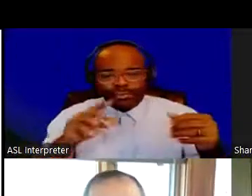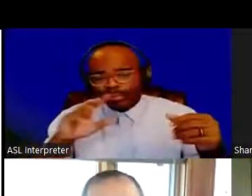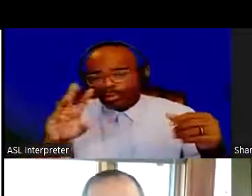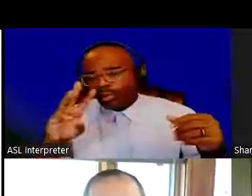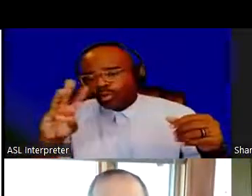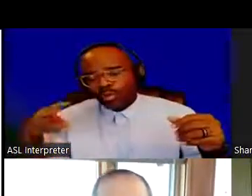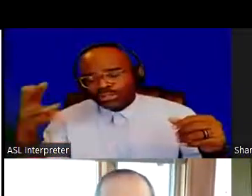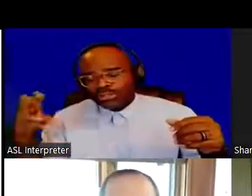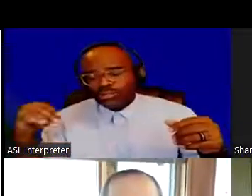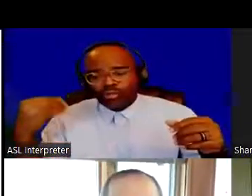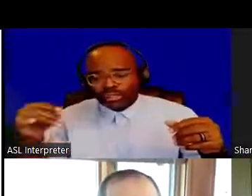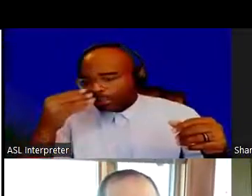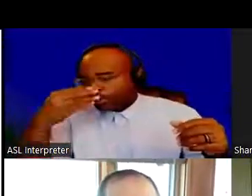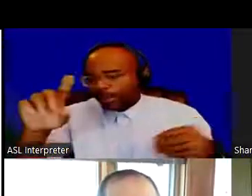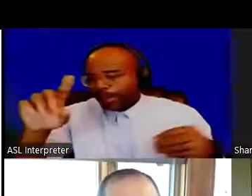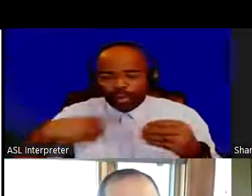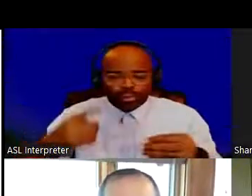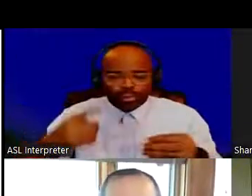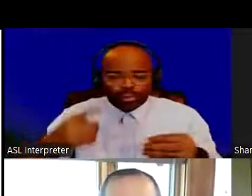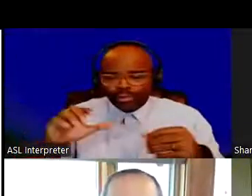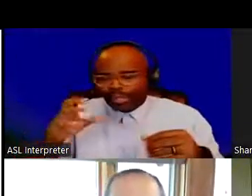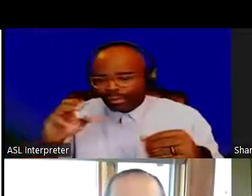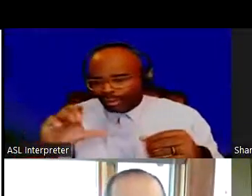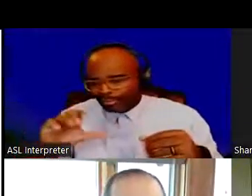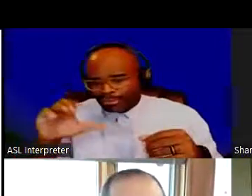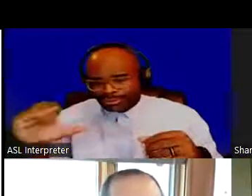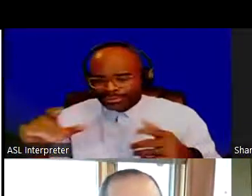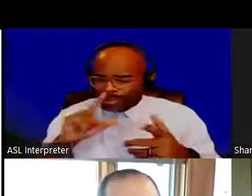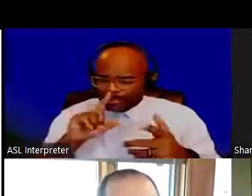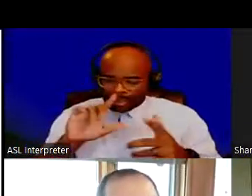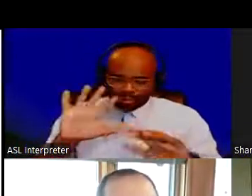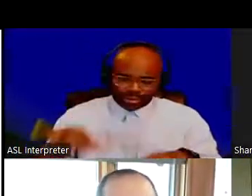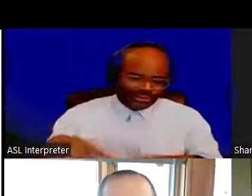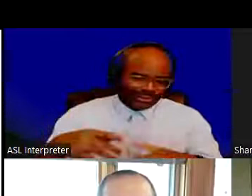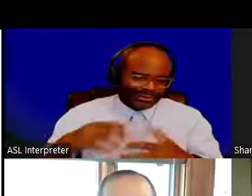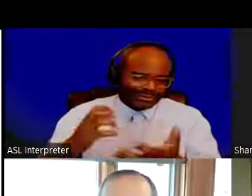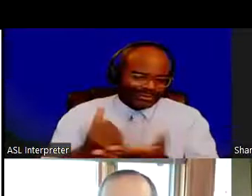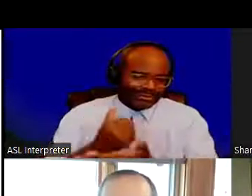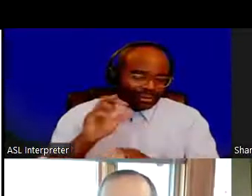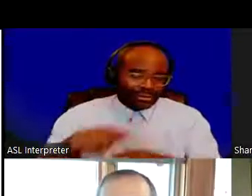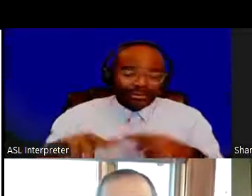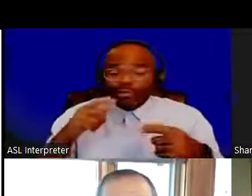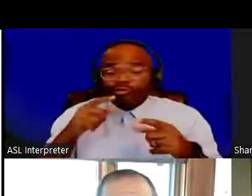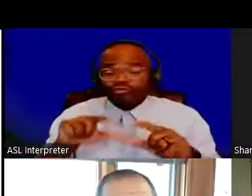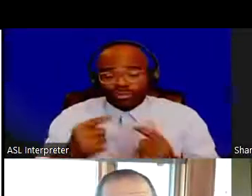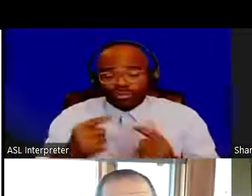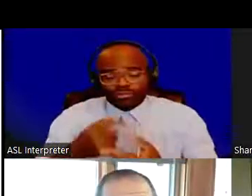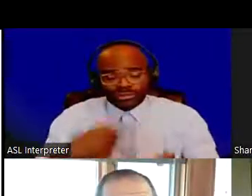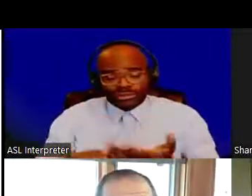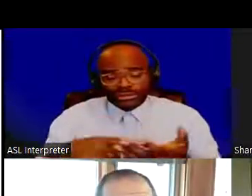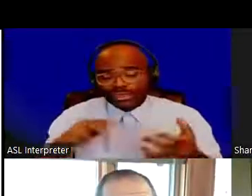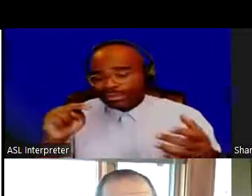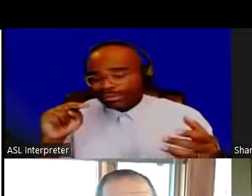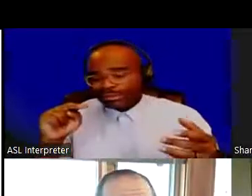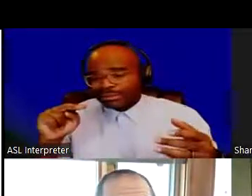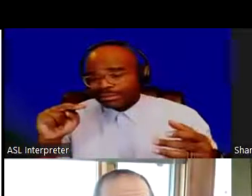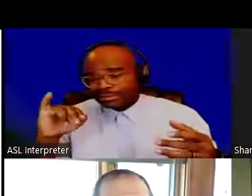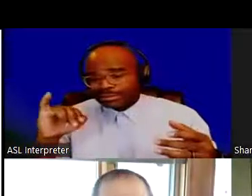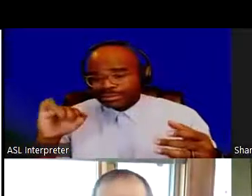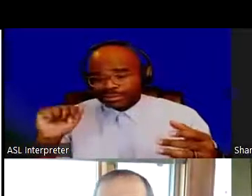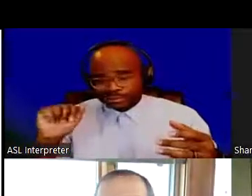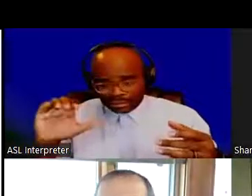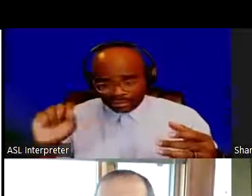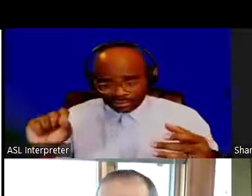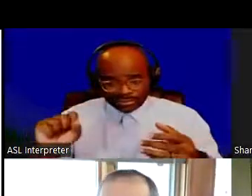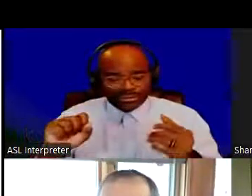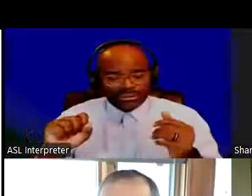about climate change, but I'm not going to take that opportunity. Our group at NIAX, we are set